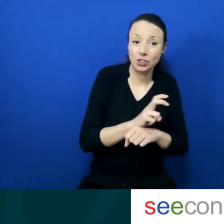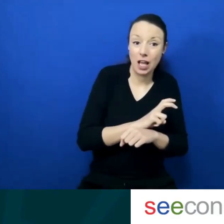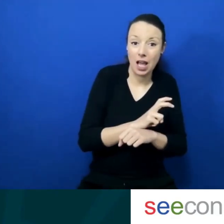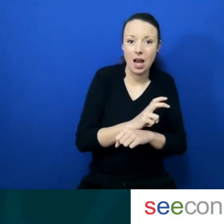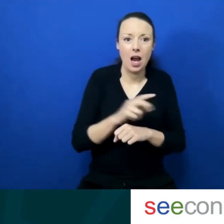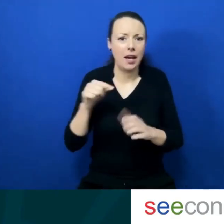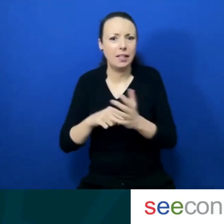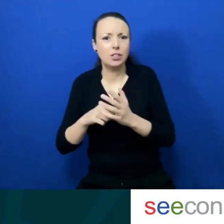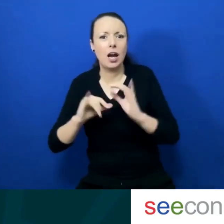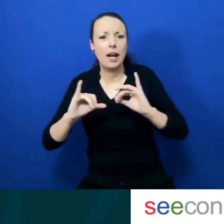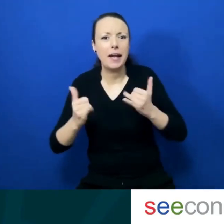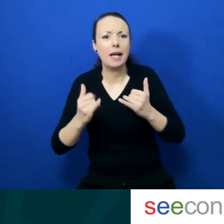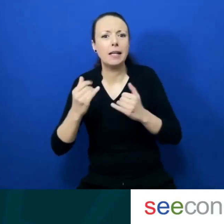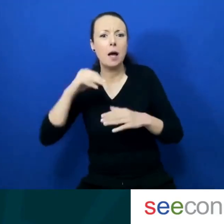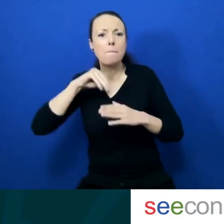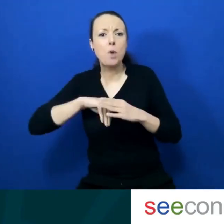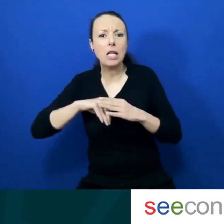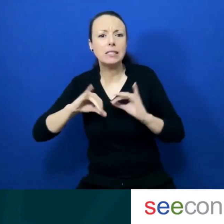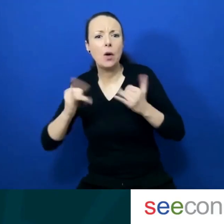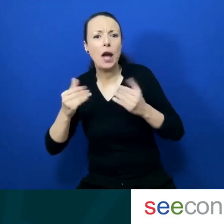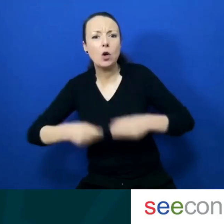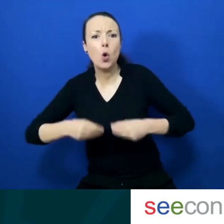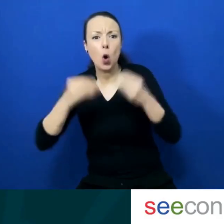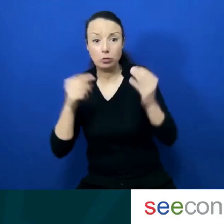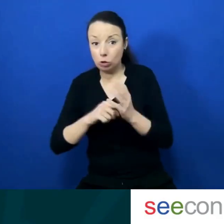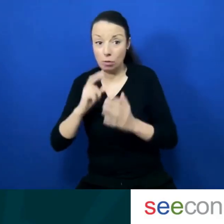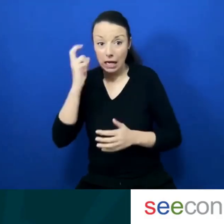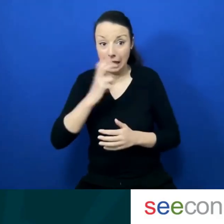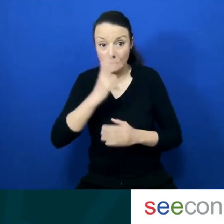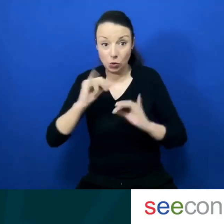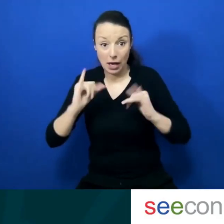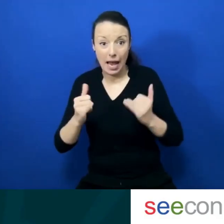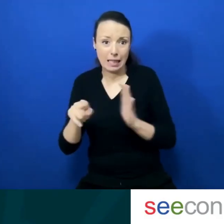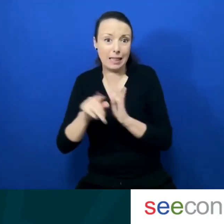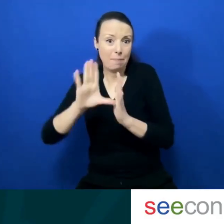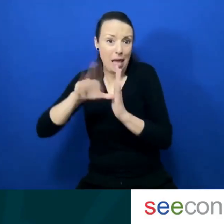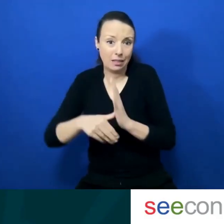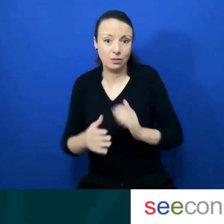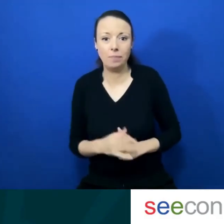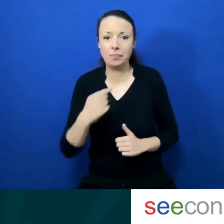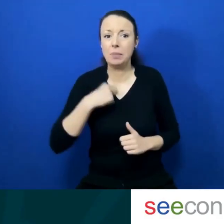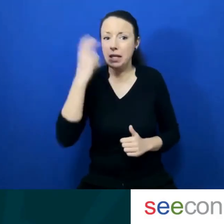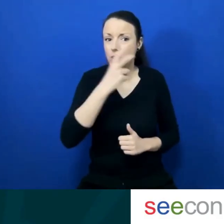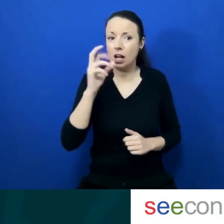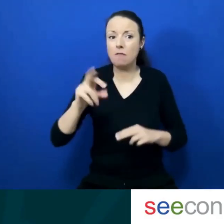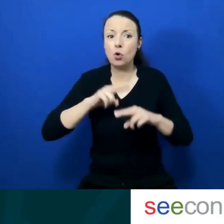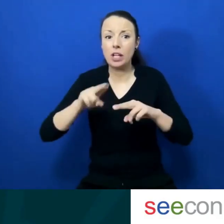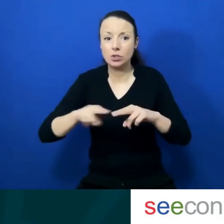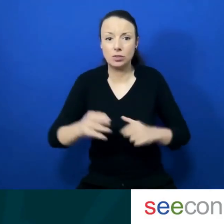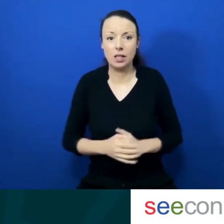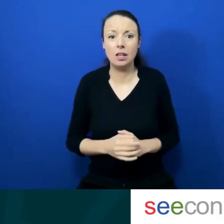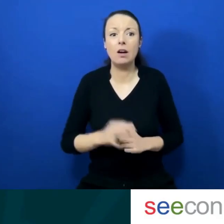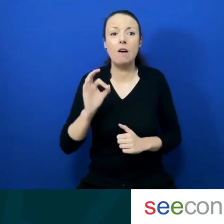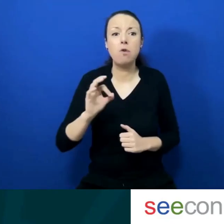crossing point of creating institutional potential, technical solutions. This is something that is very interesting for